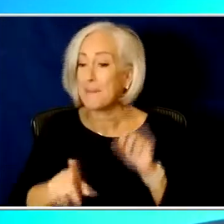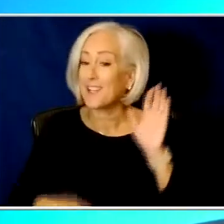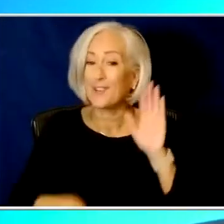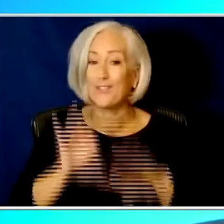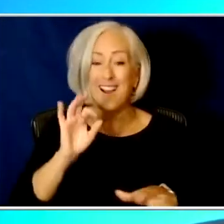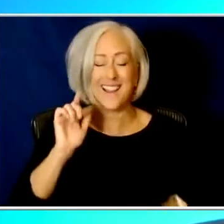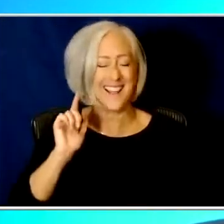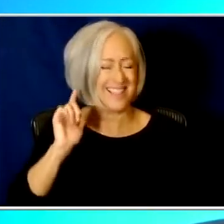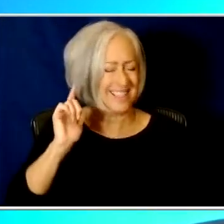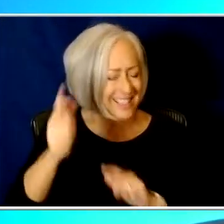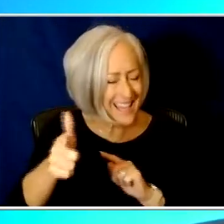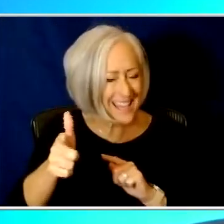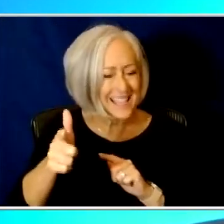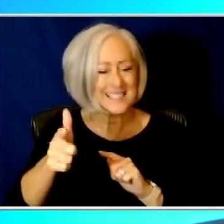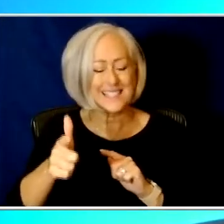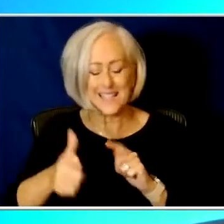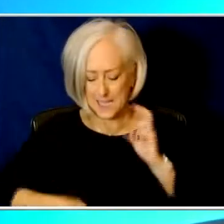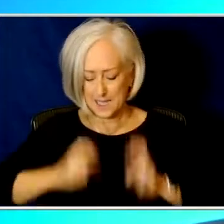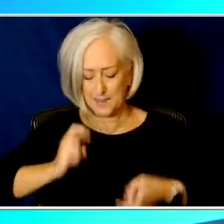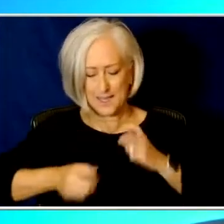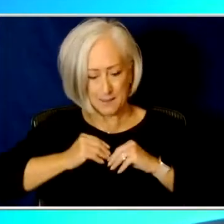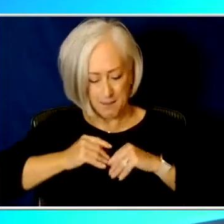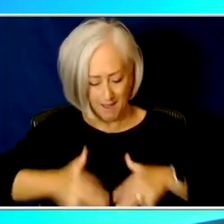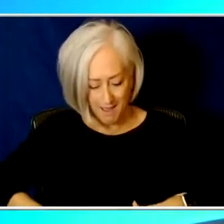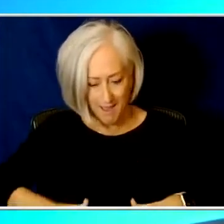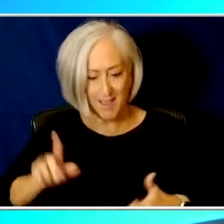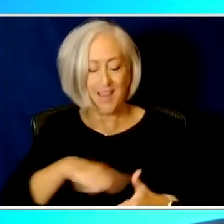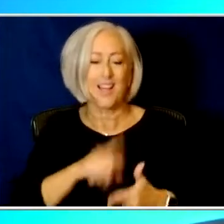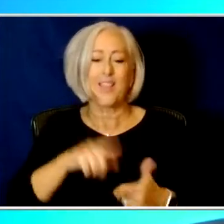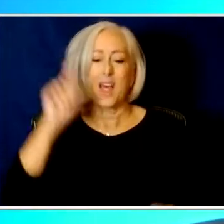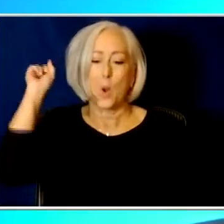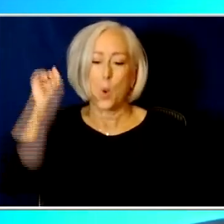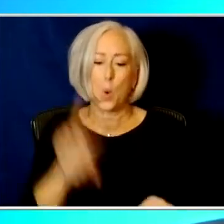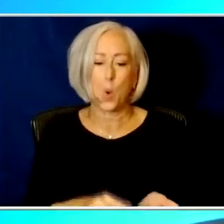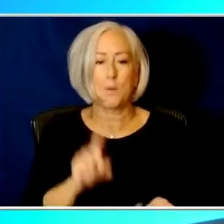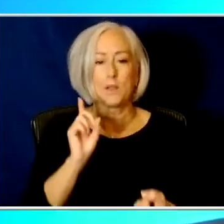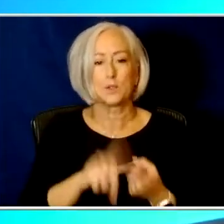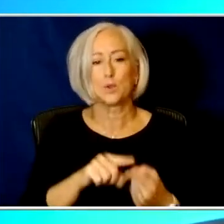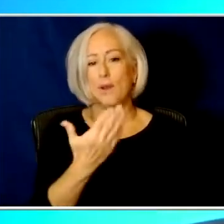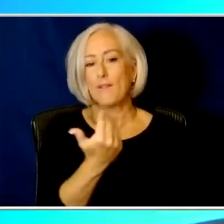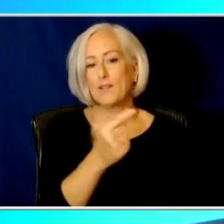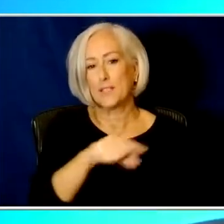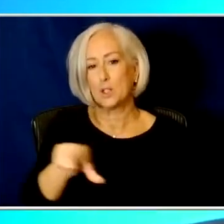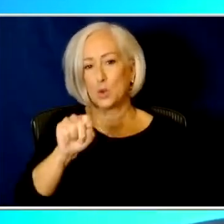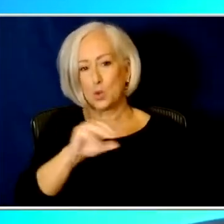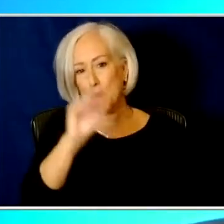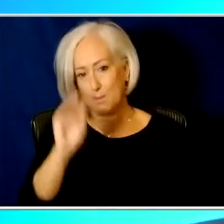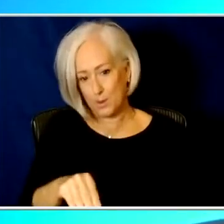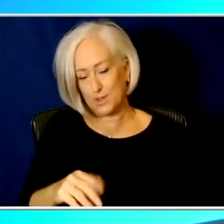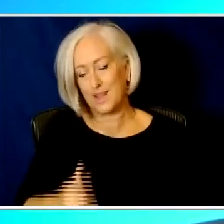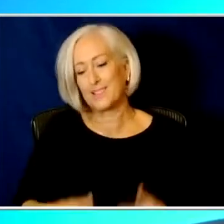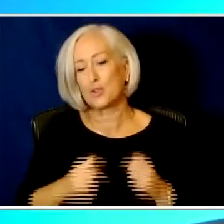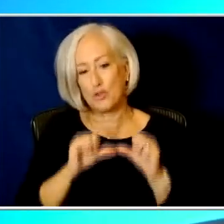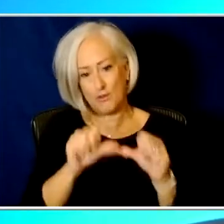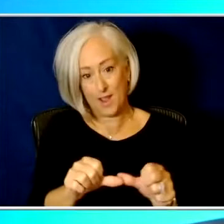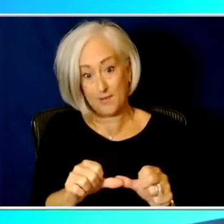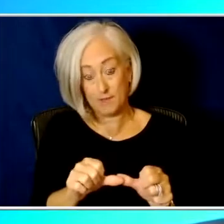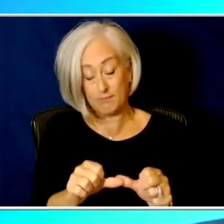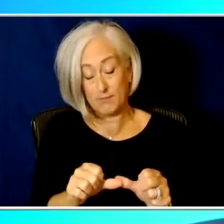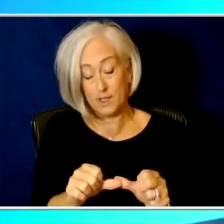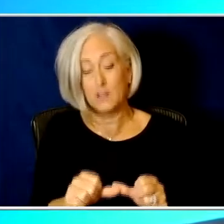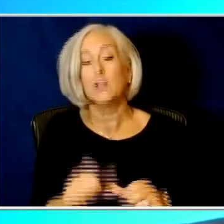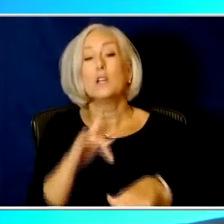survival rate is about 15 to 20%. That's dramatically different. So early detection is the key, but having access to